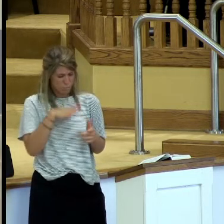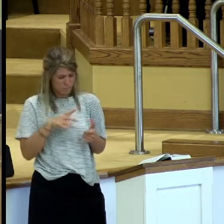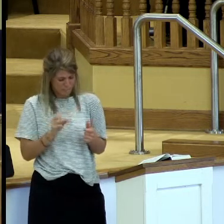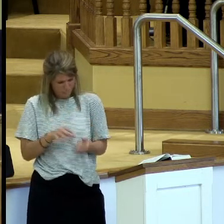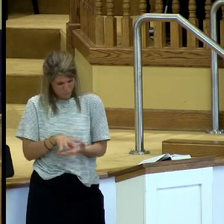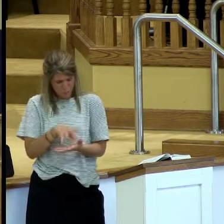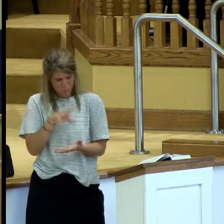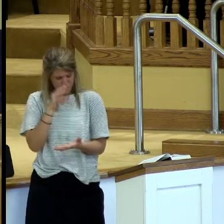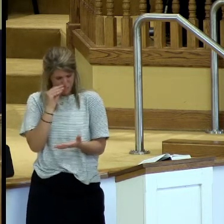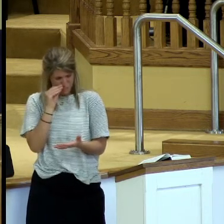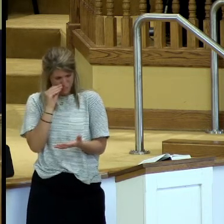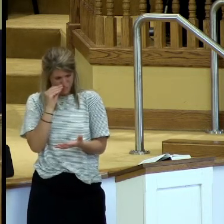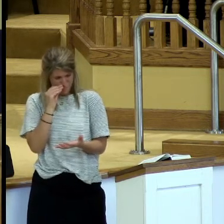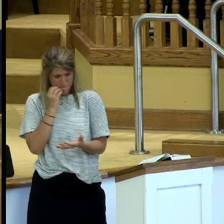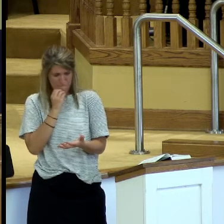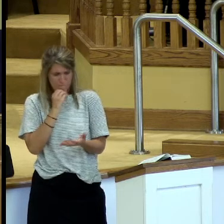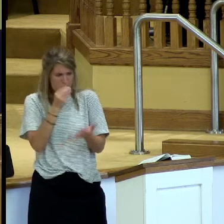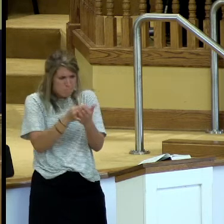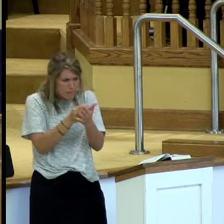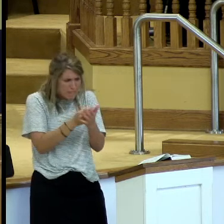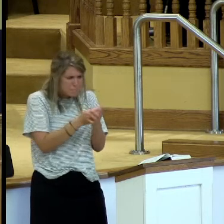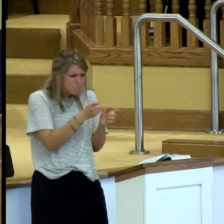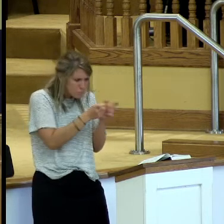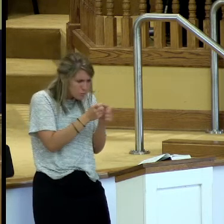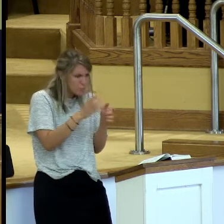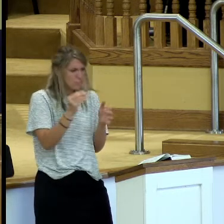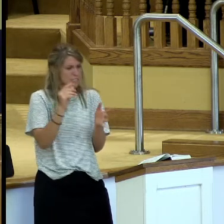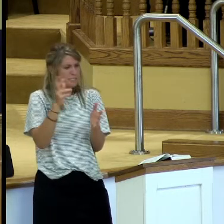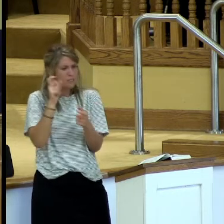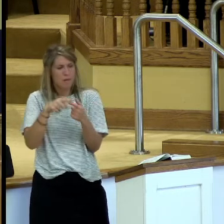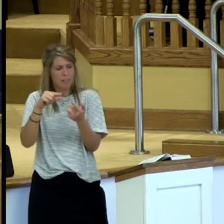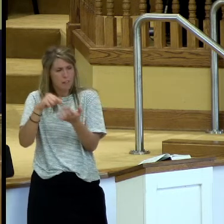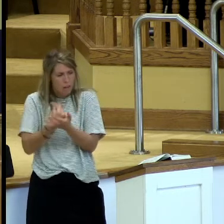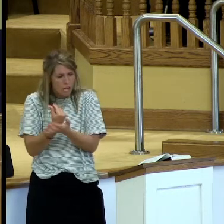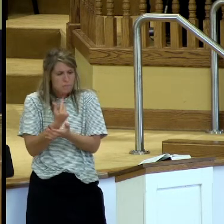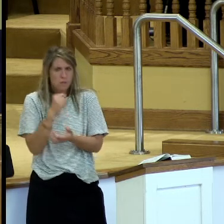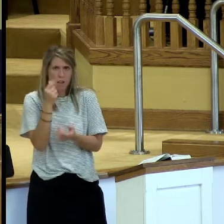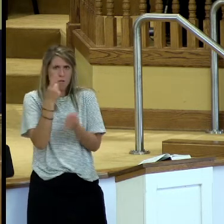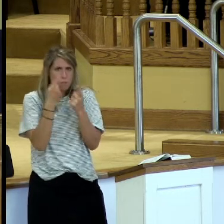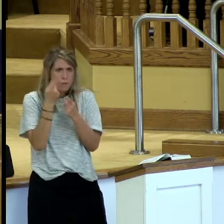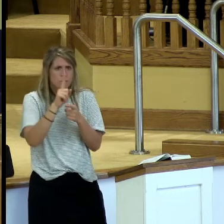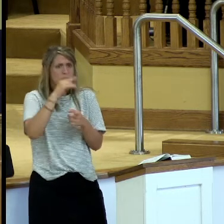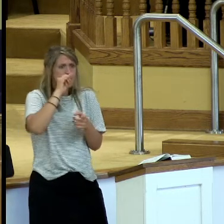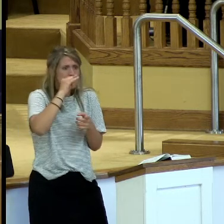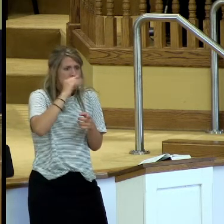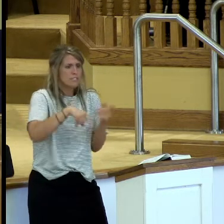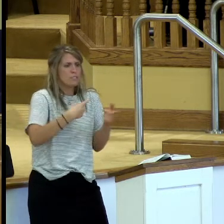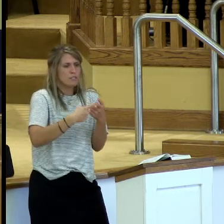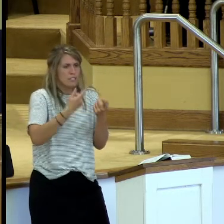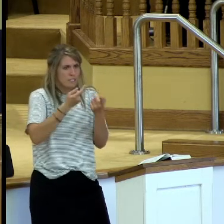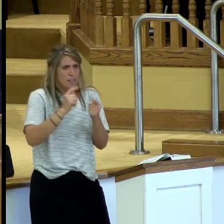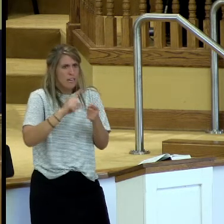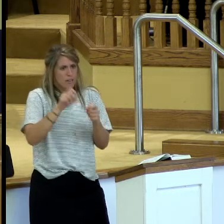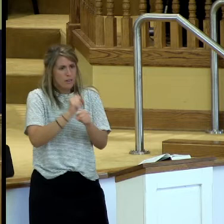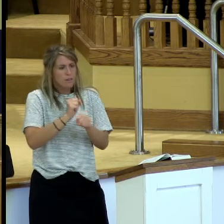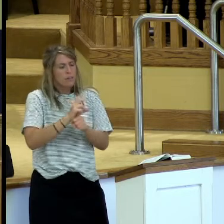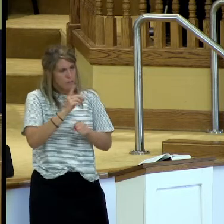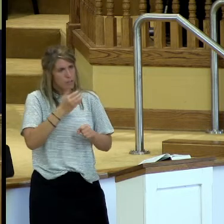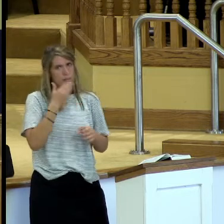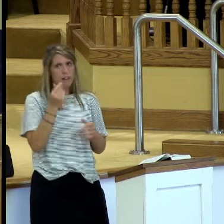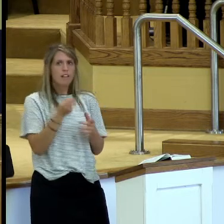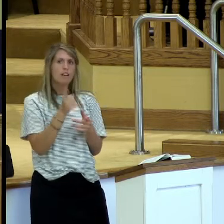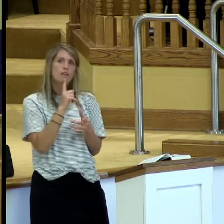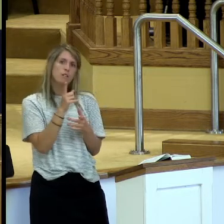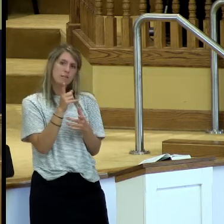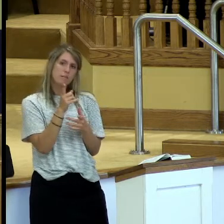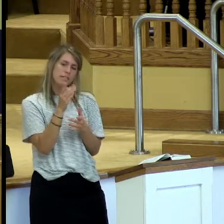learn budgets, so they can learn the gospel, so they can not wonder about where their kids are when they do try and work and do better.